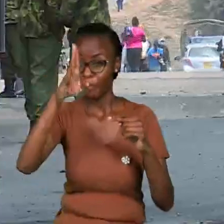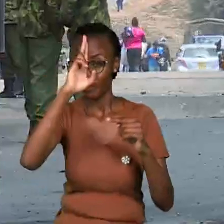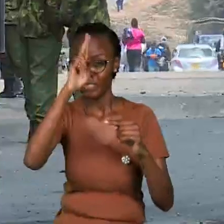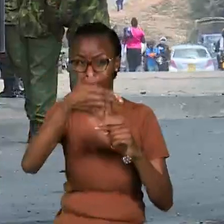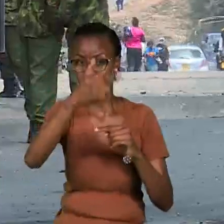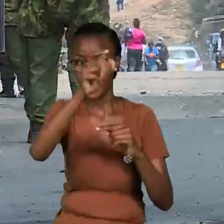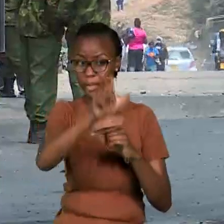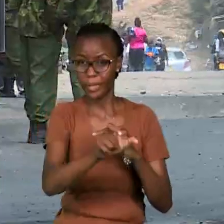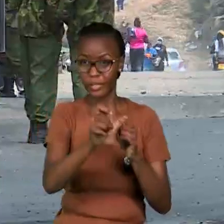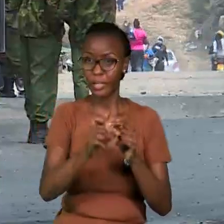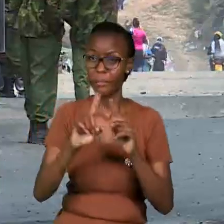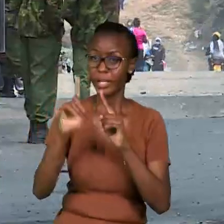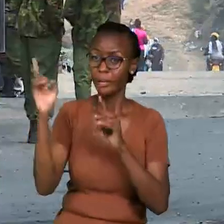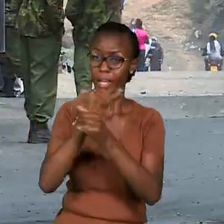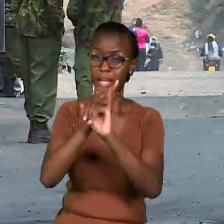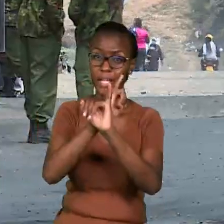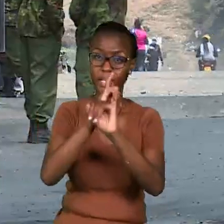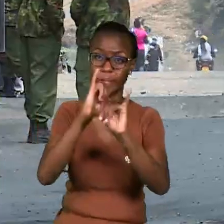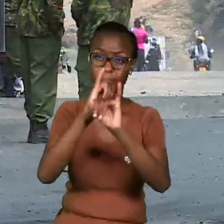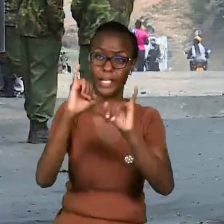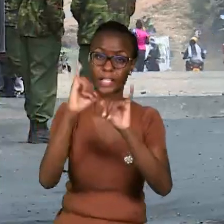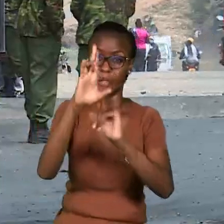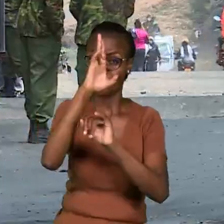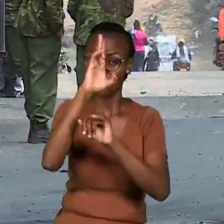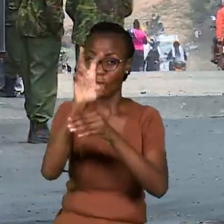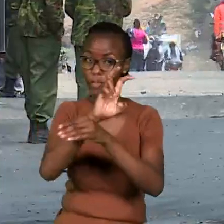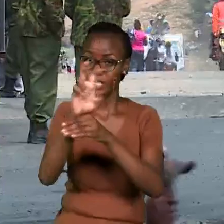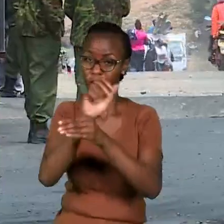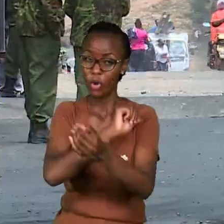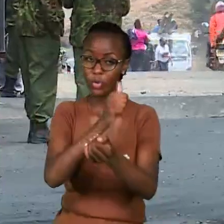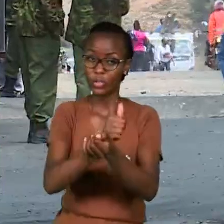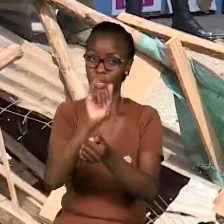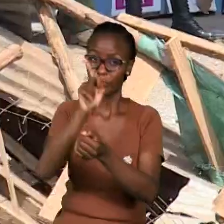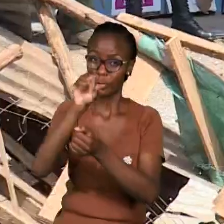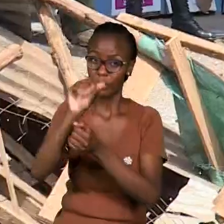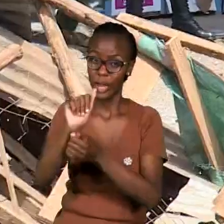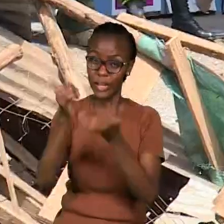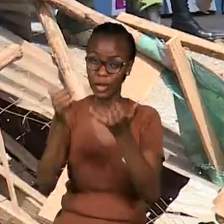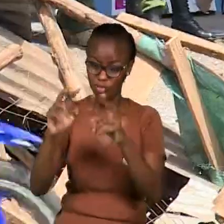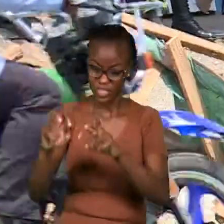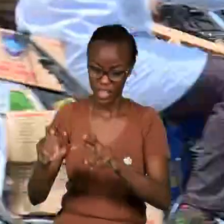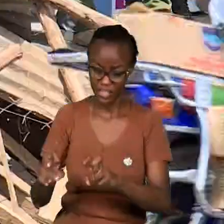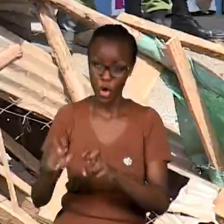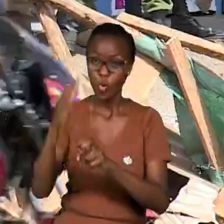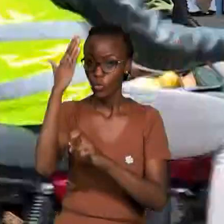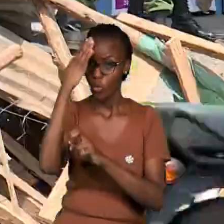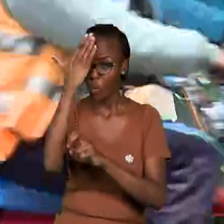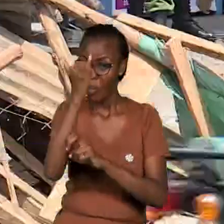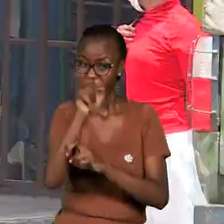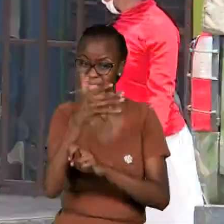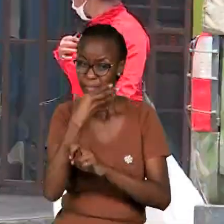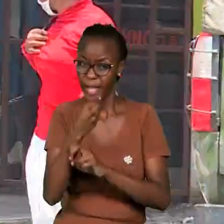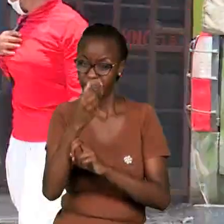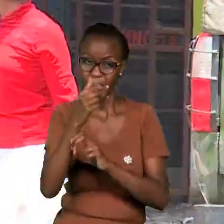However, the Independent Policing Oversight Authority now says they are launching a probe into the death of the man. And in a statement,